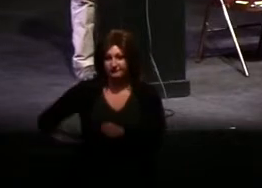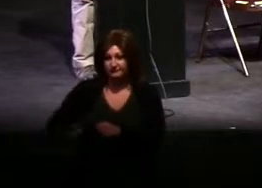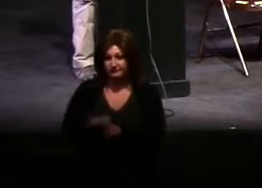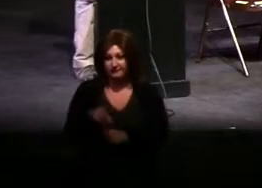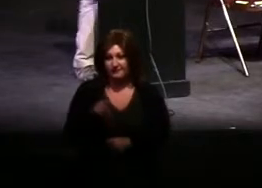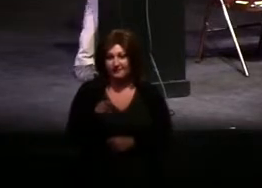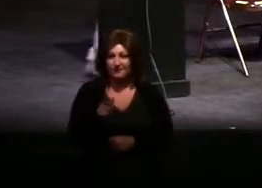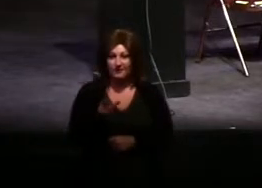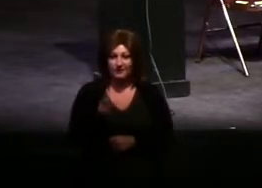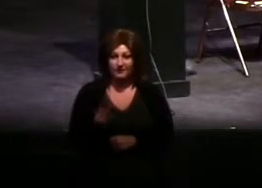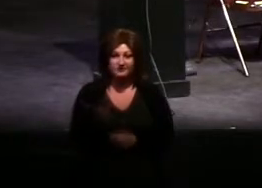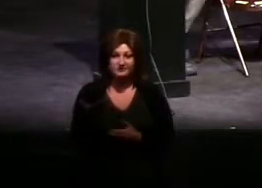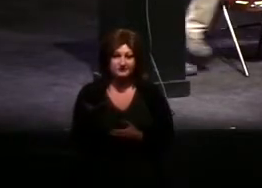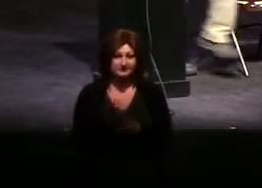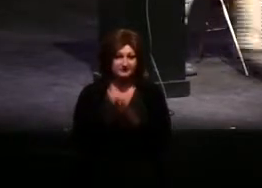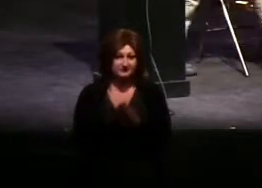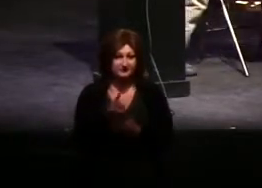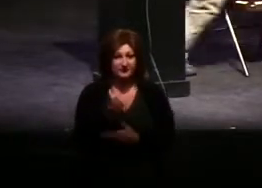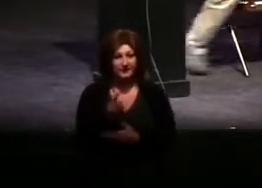CHILSON.